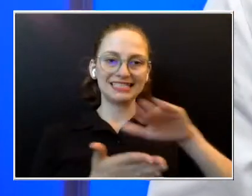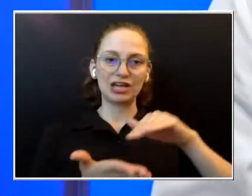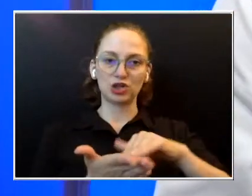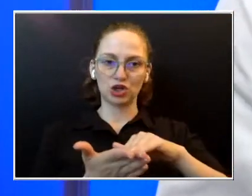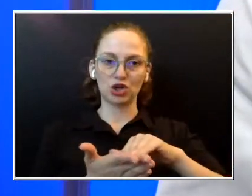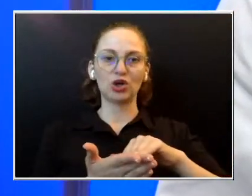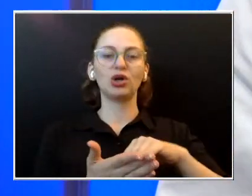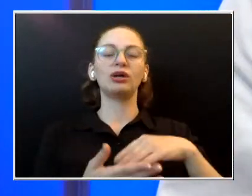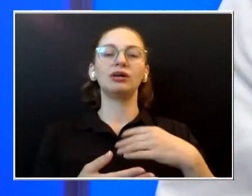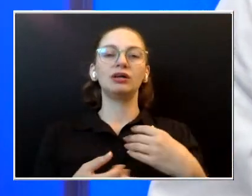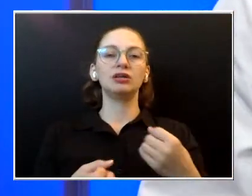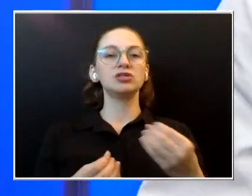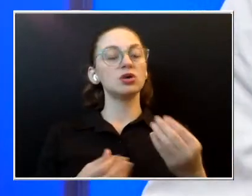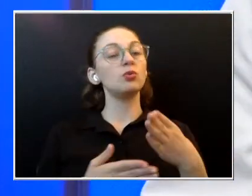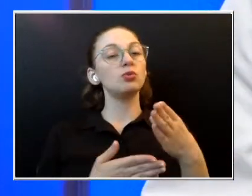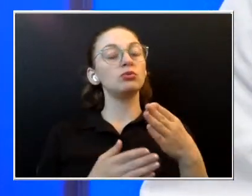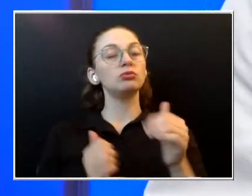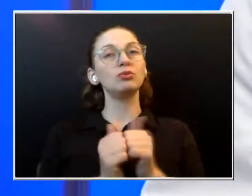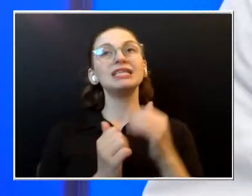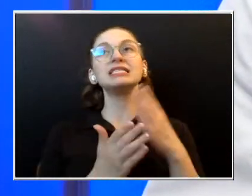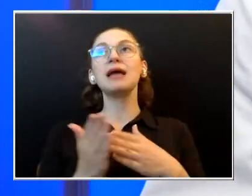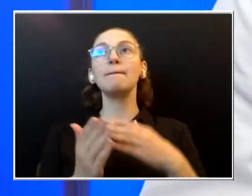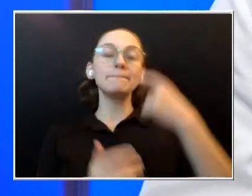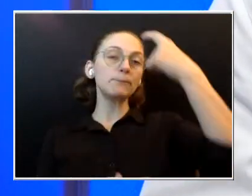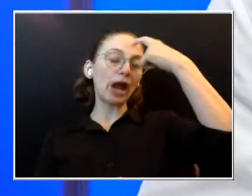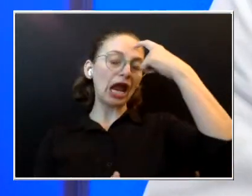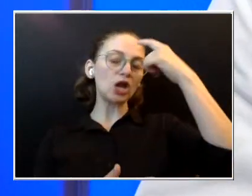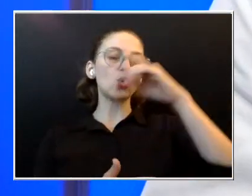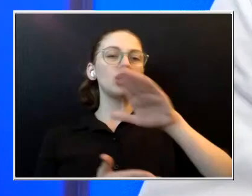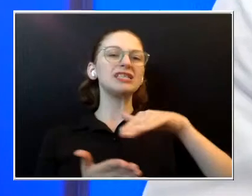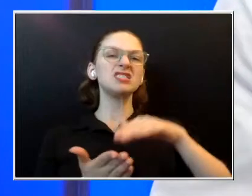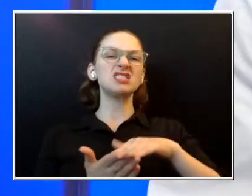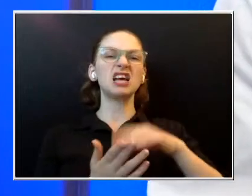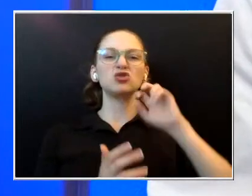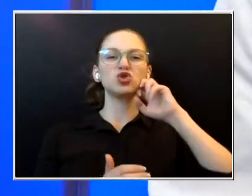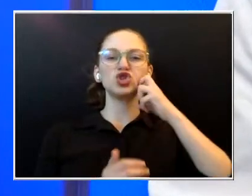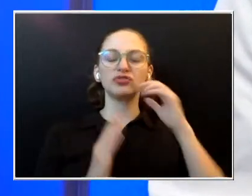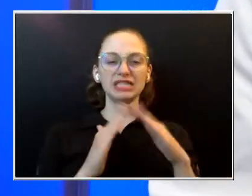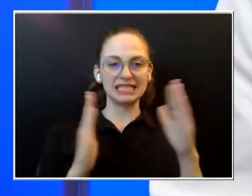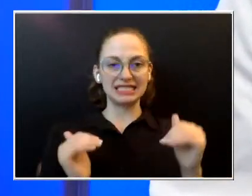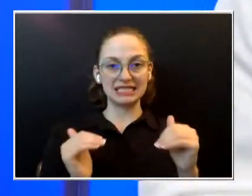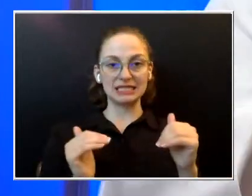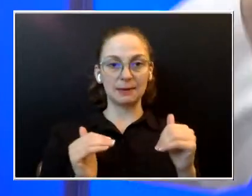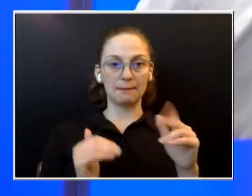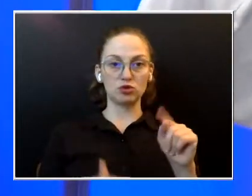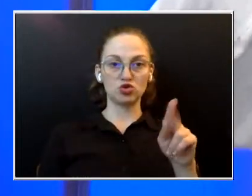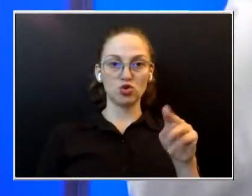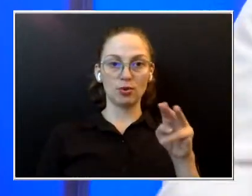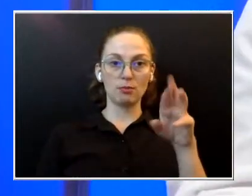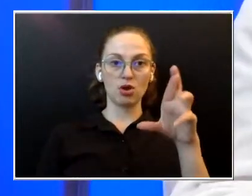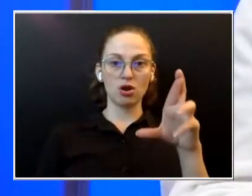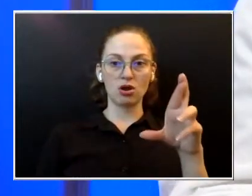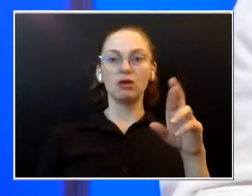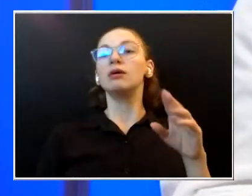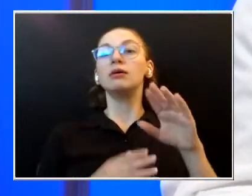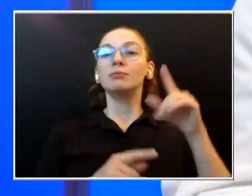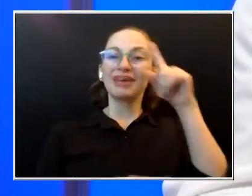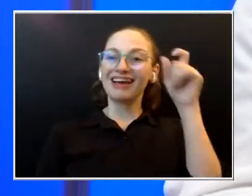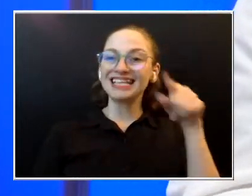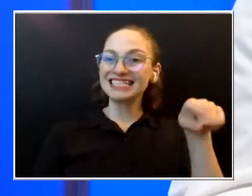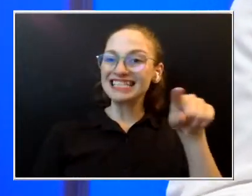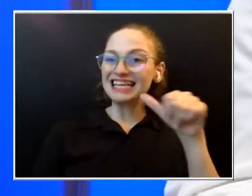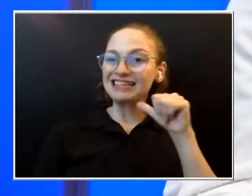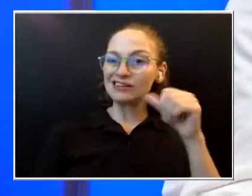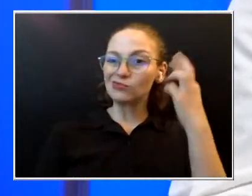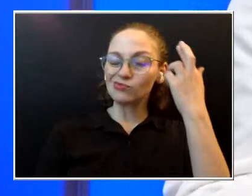system tumors, because they didn't understand the kind of nuances of that dose deposition that Dr. Guida described, where they stop on a